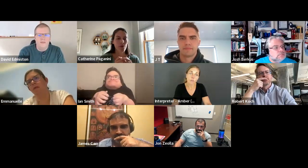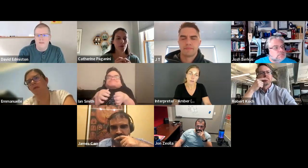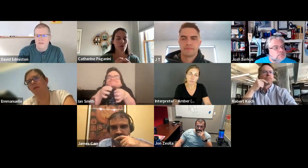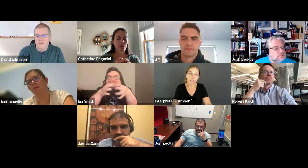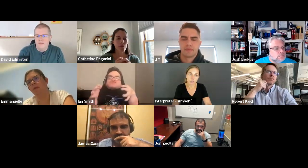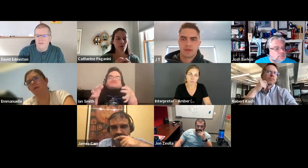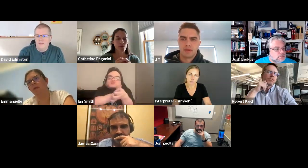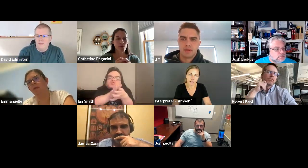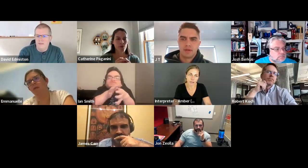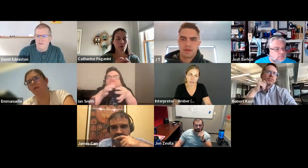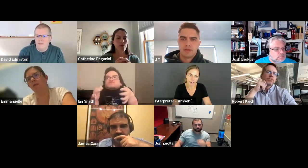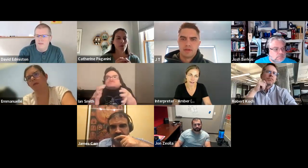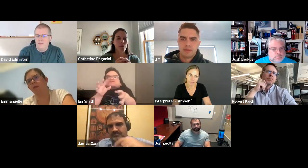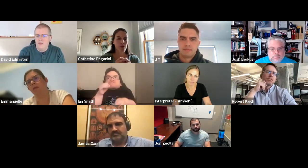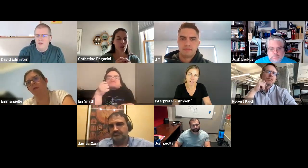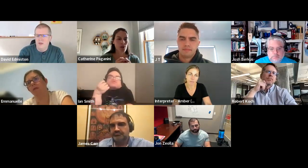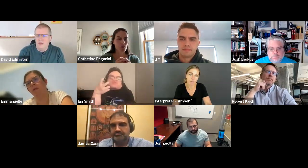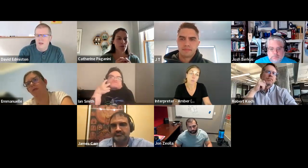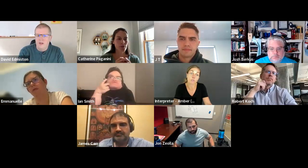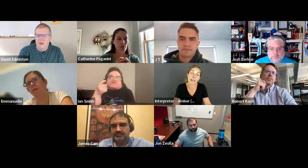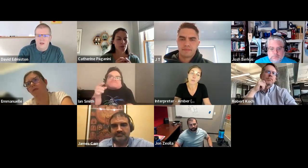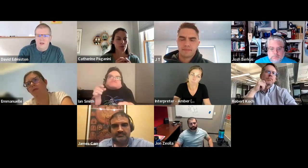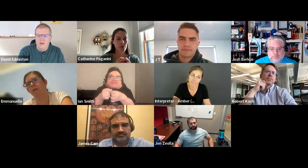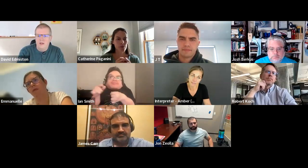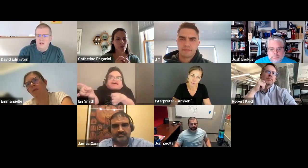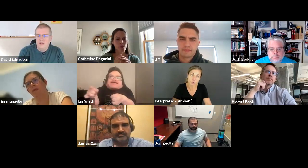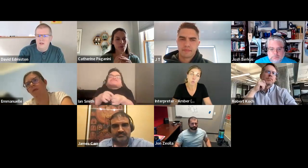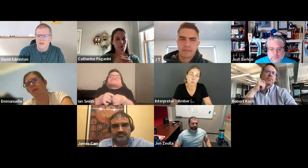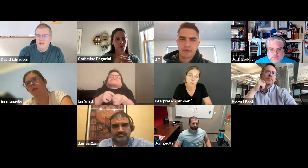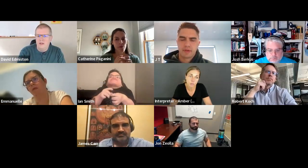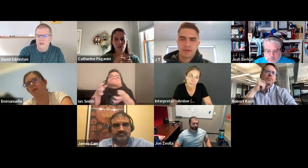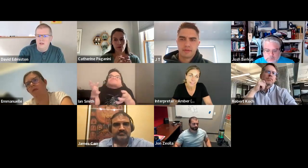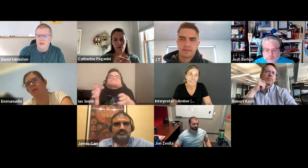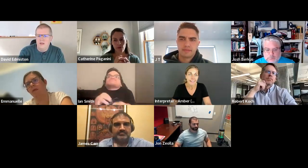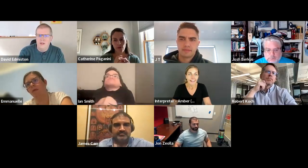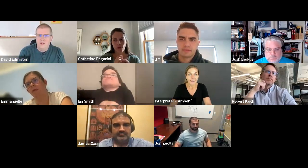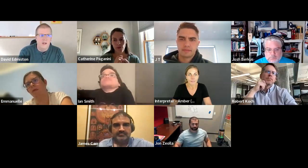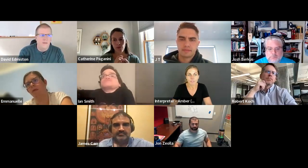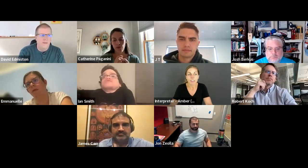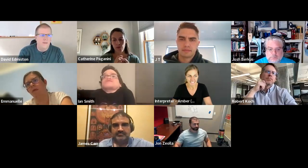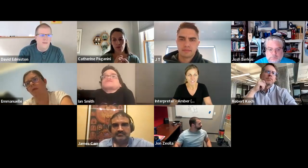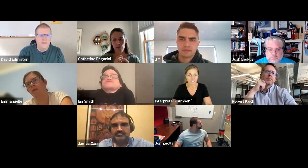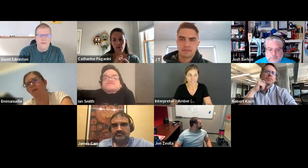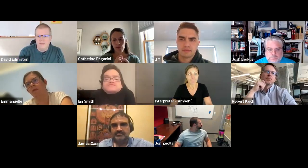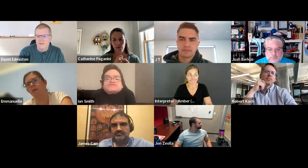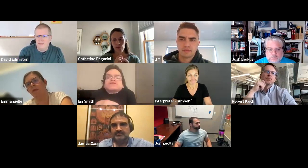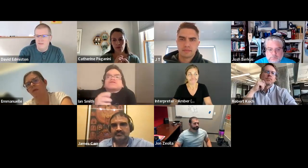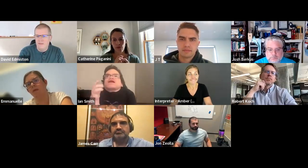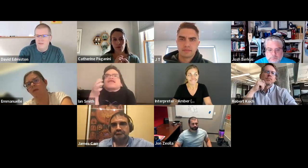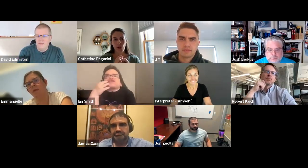So we do have relationships there, awesome. Which then would be different schools, different connections